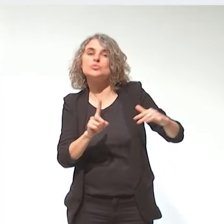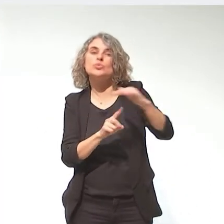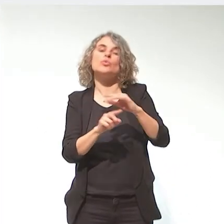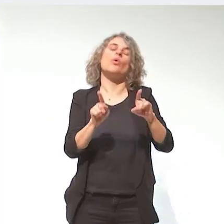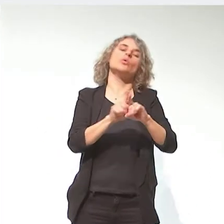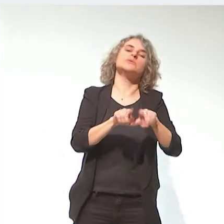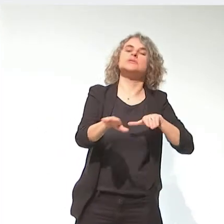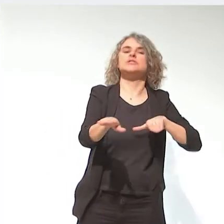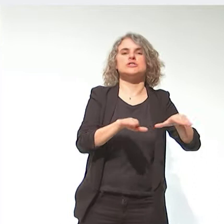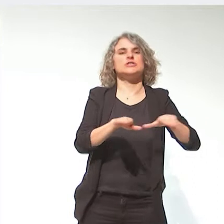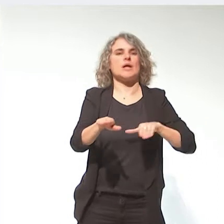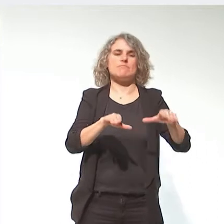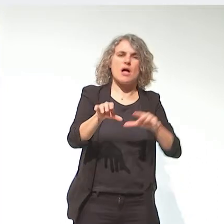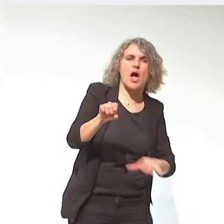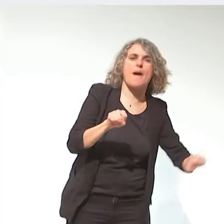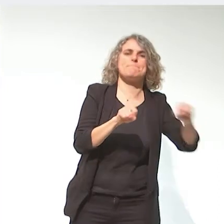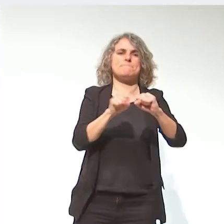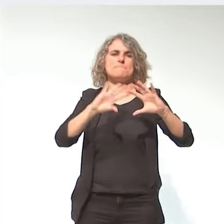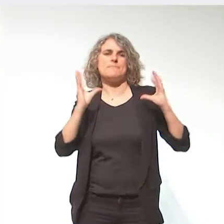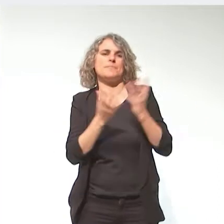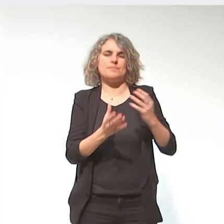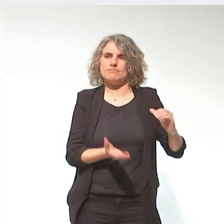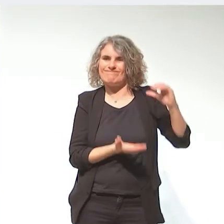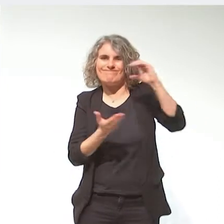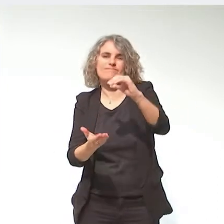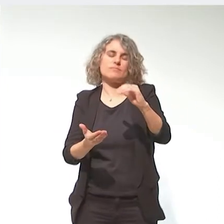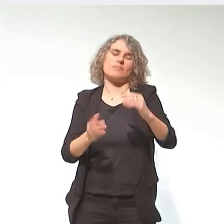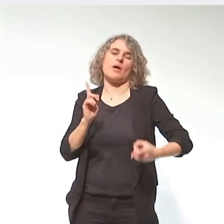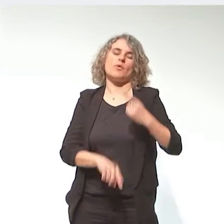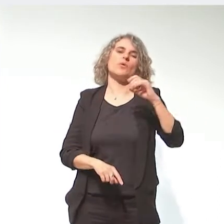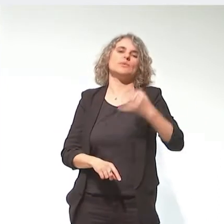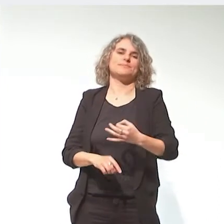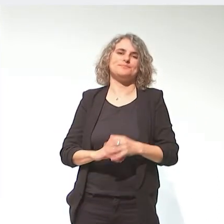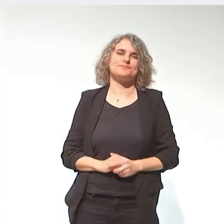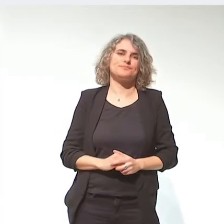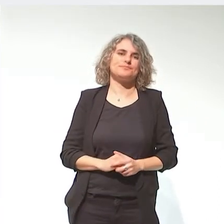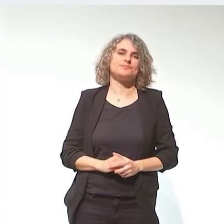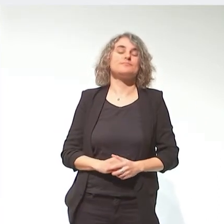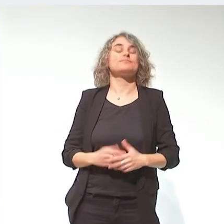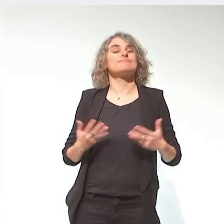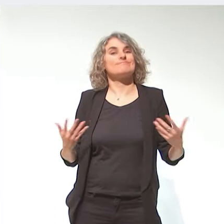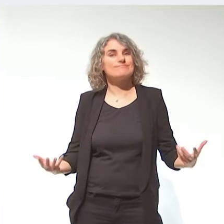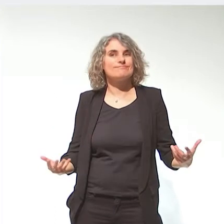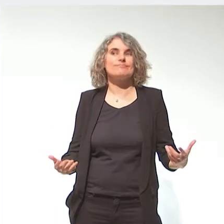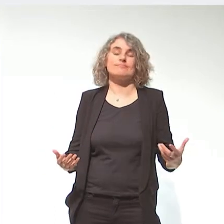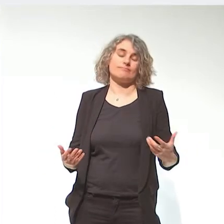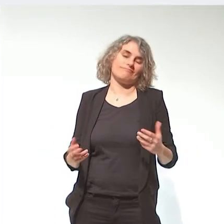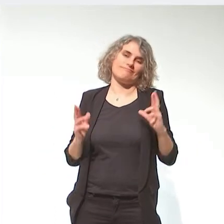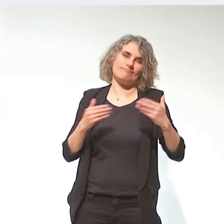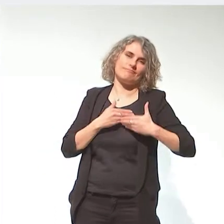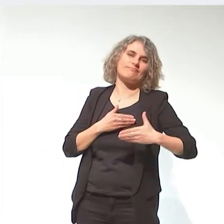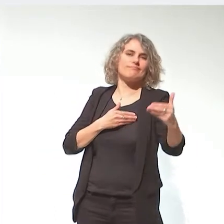role in this respect. So I wish us a fruitful conference, and I look forward to